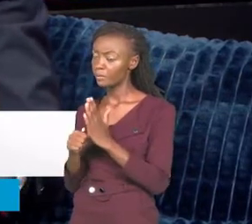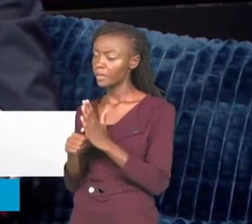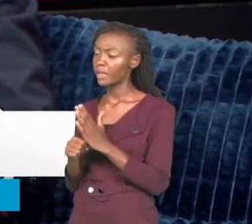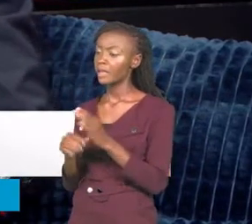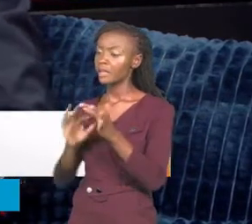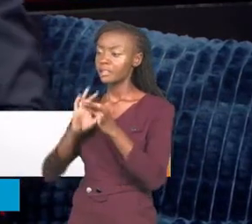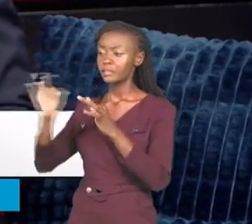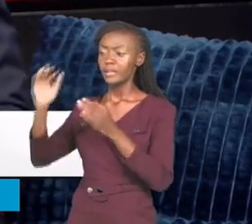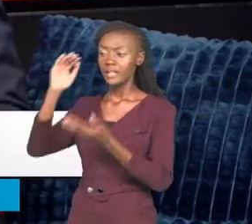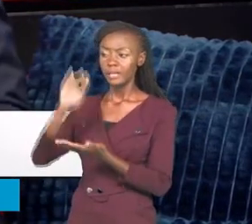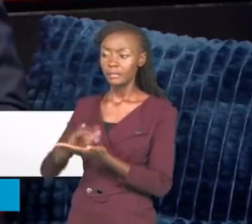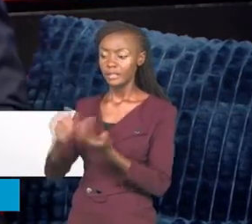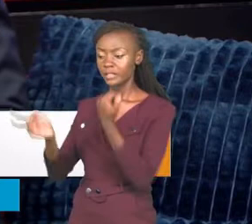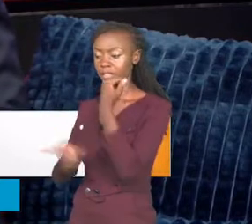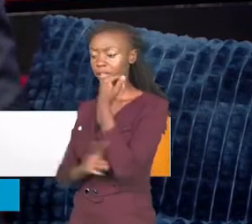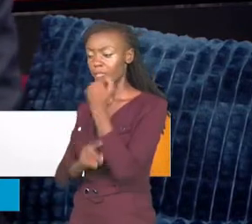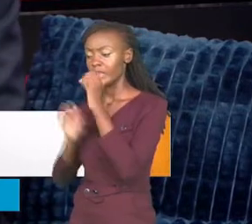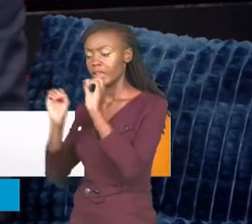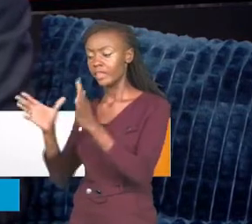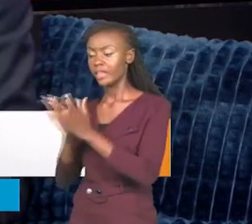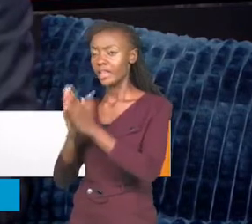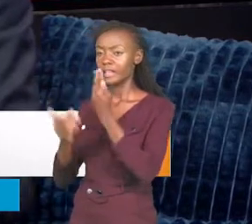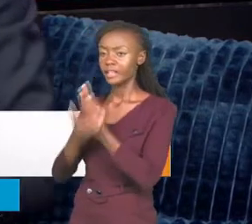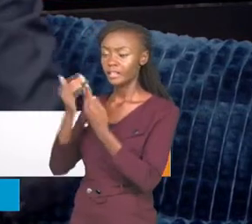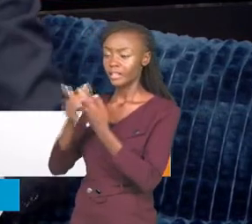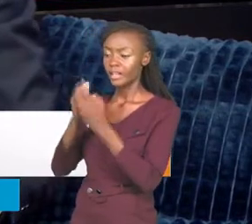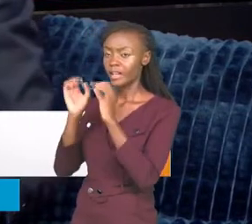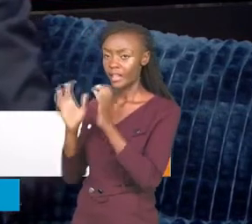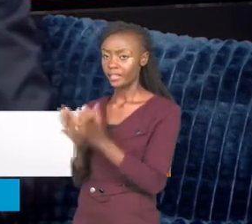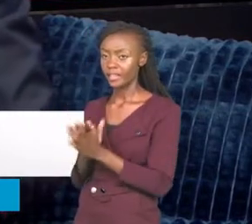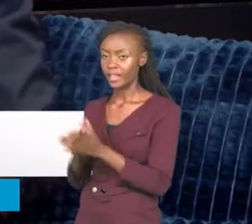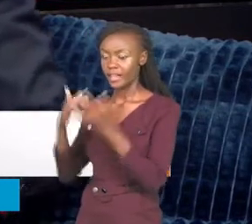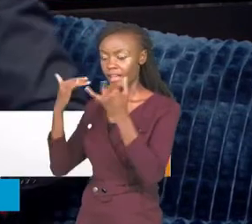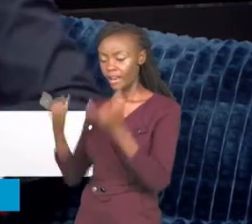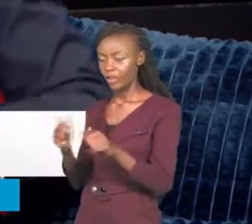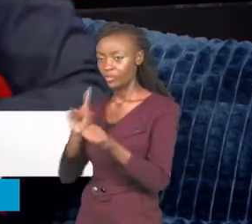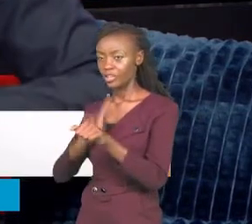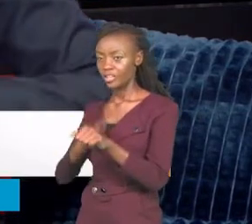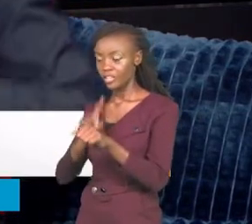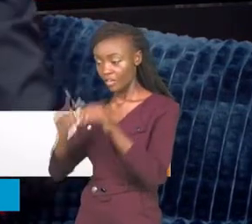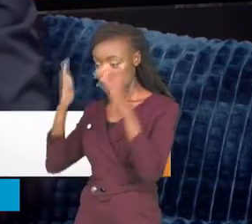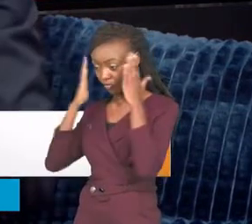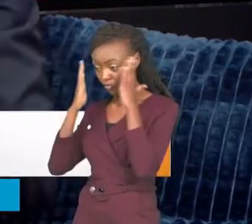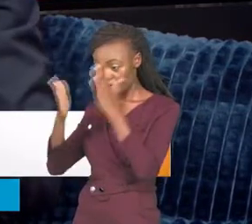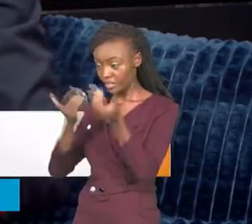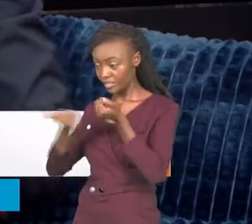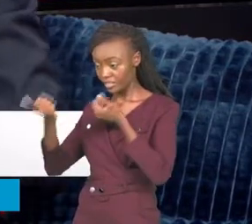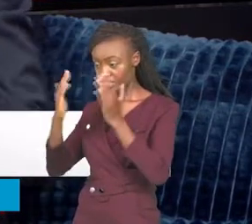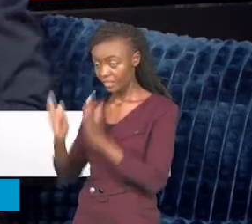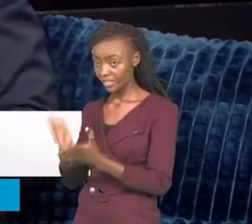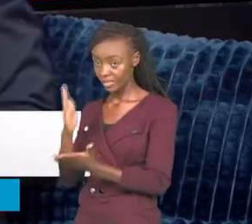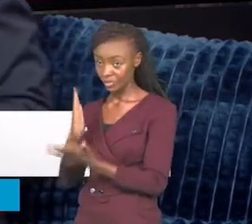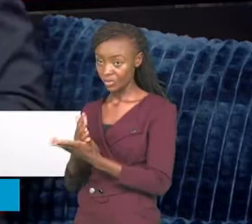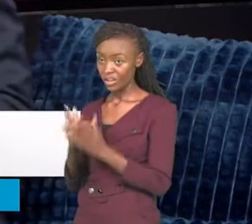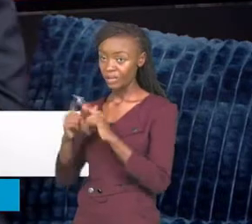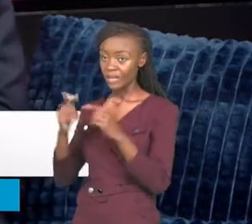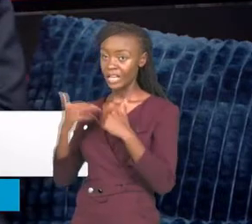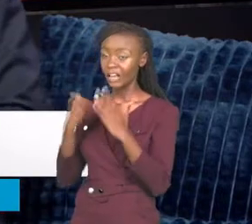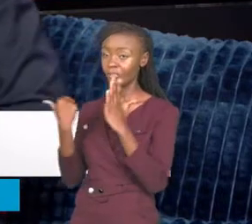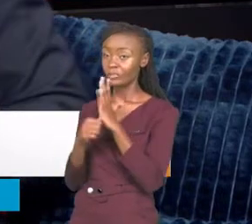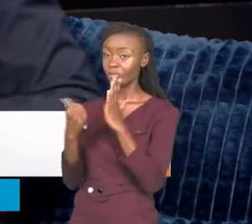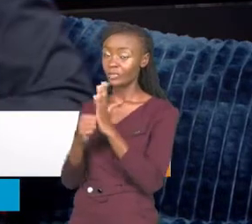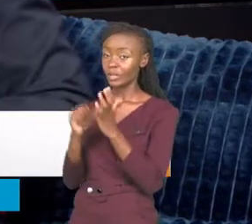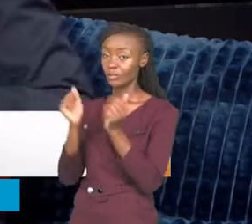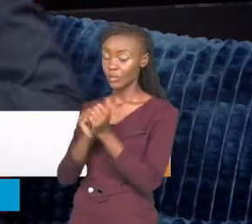discipline, and of course now carelessness on the part of the pedestrians? Right now, as much as you're focusing on the drivers, there's a loophole with the